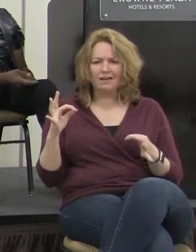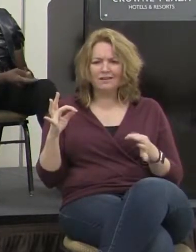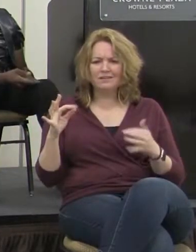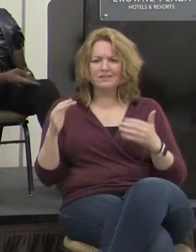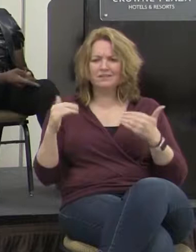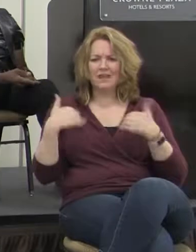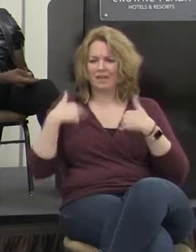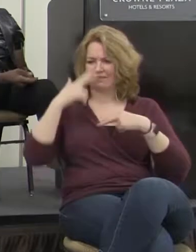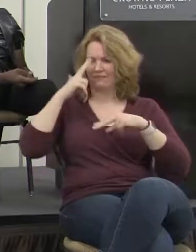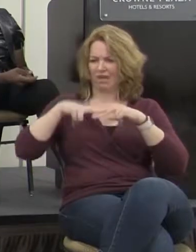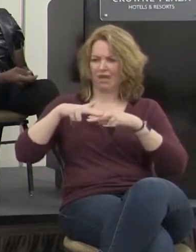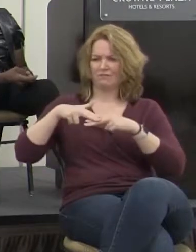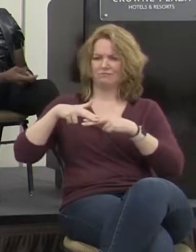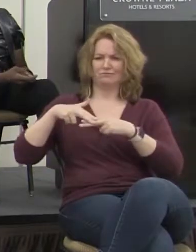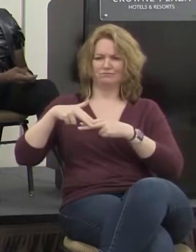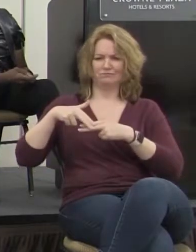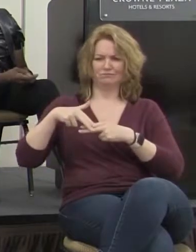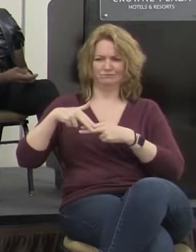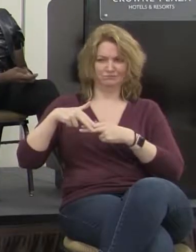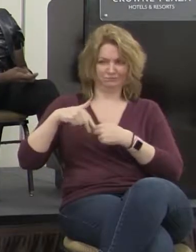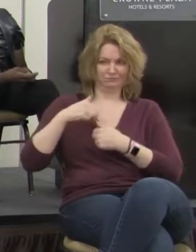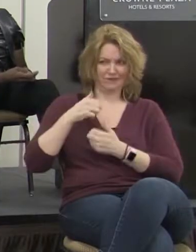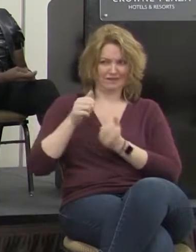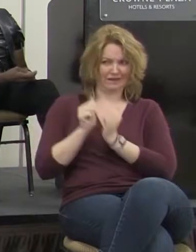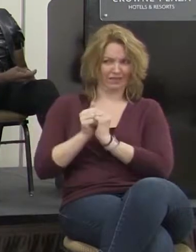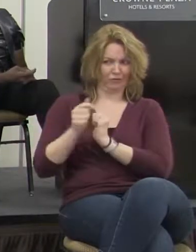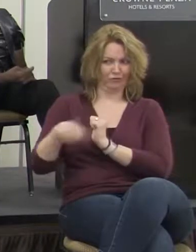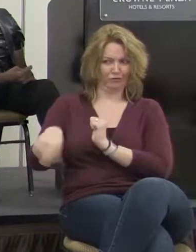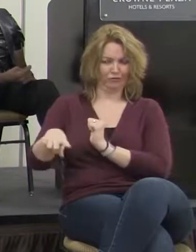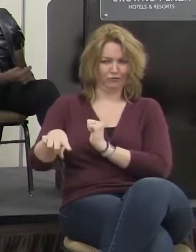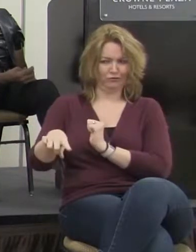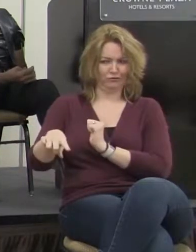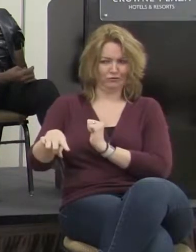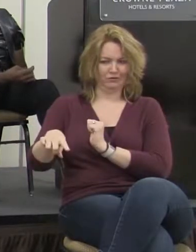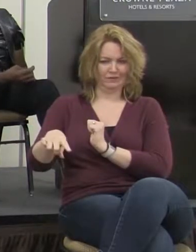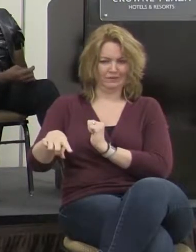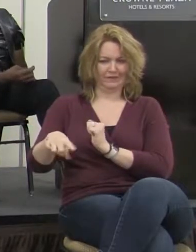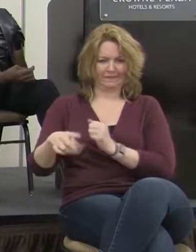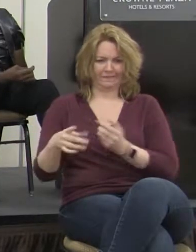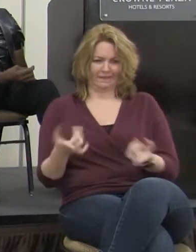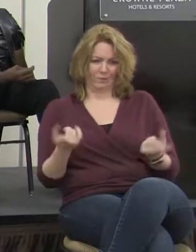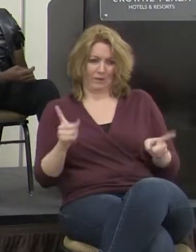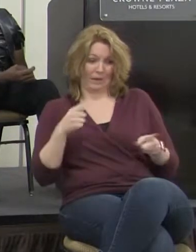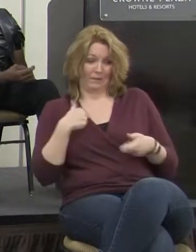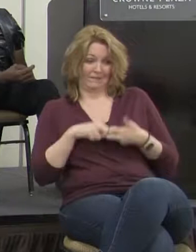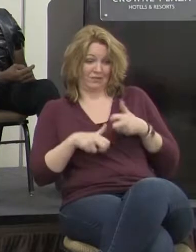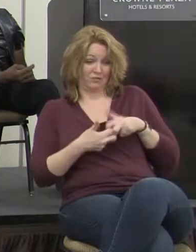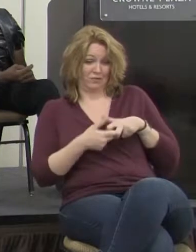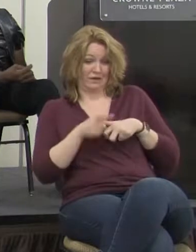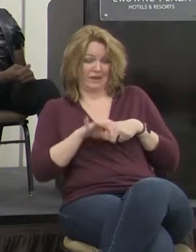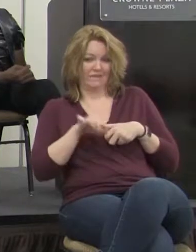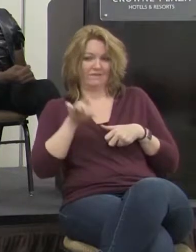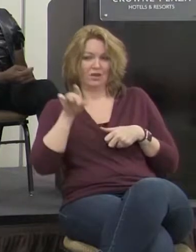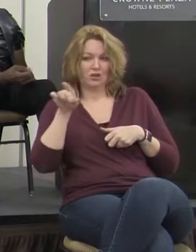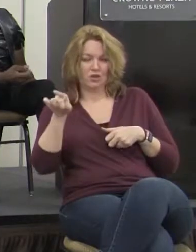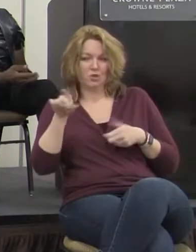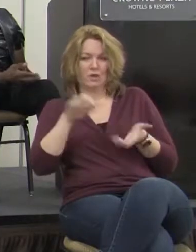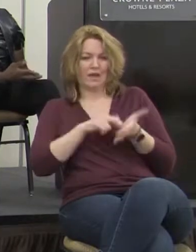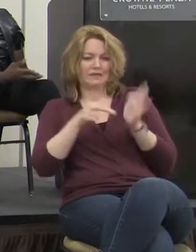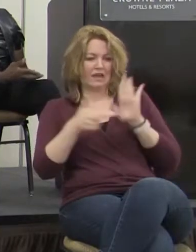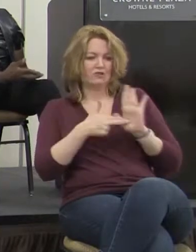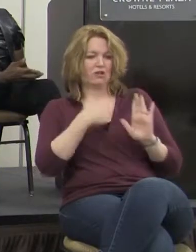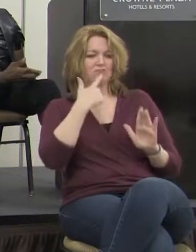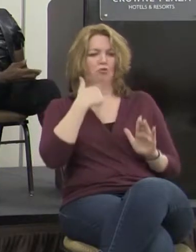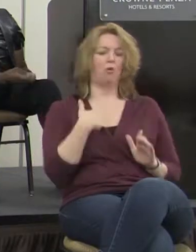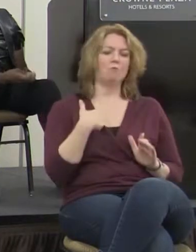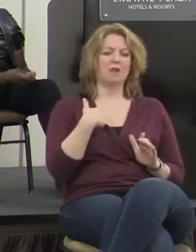have fun together. And I guess maybe the only time that I would have an issue is if you purposely said to